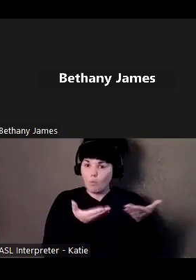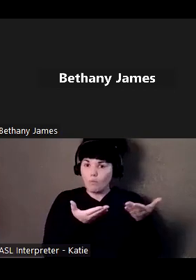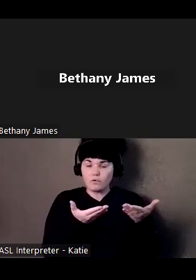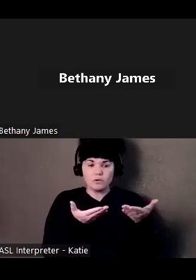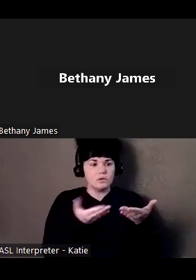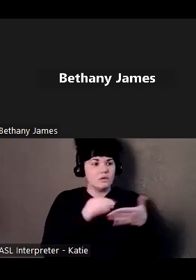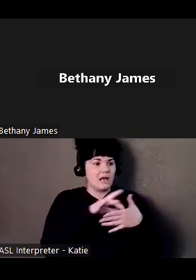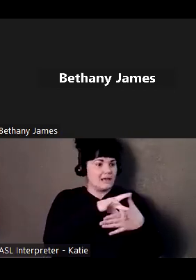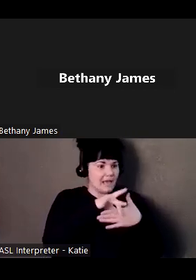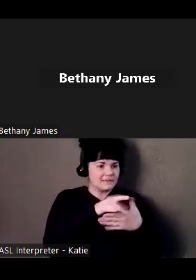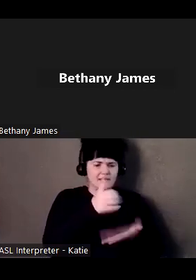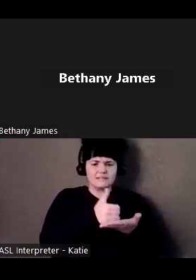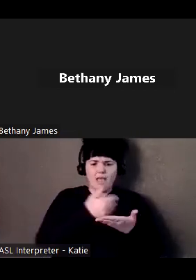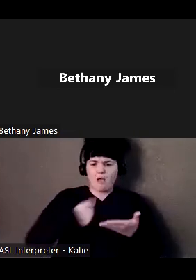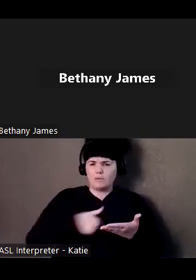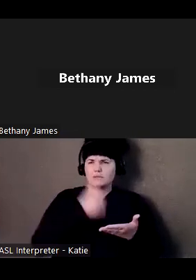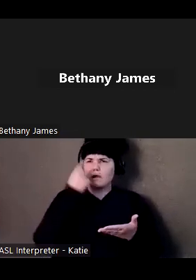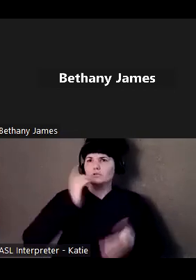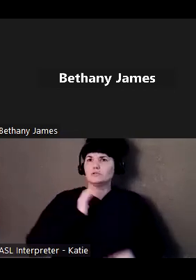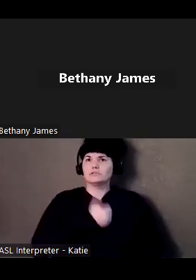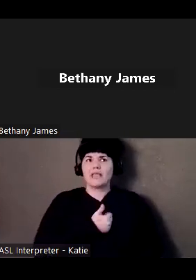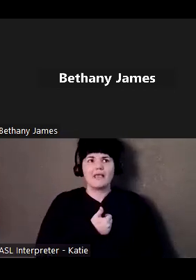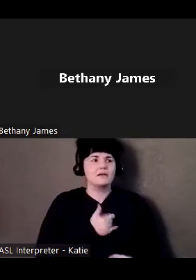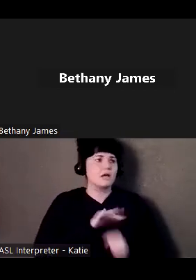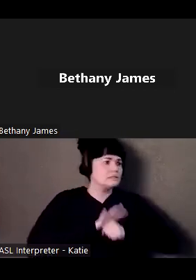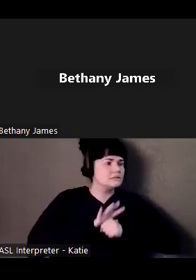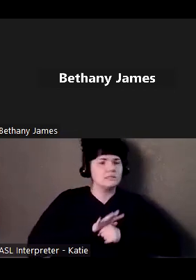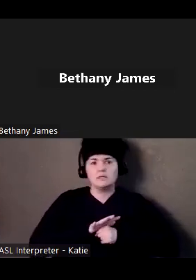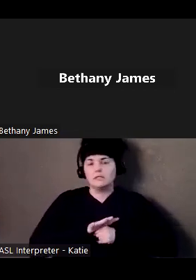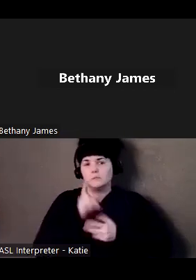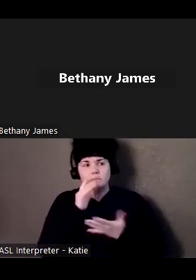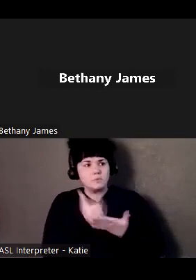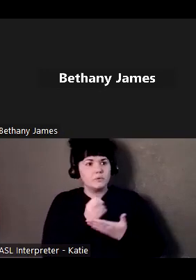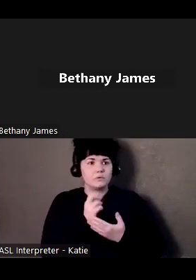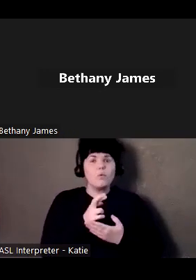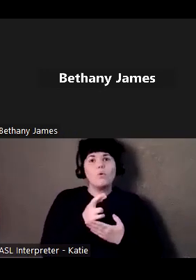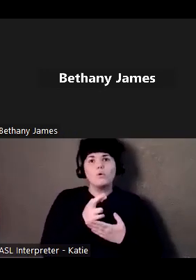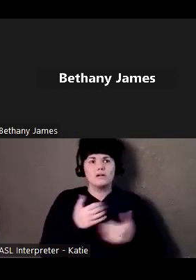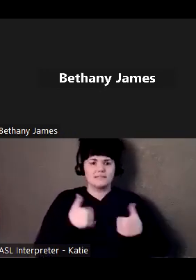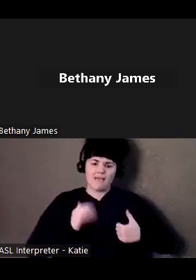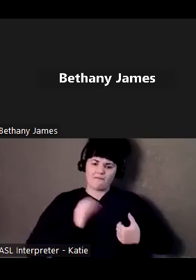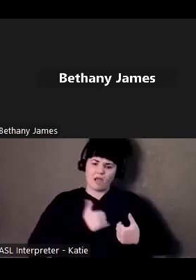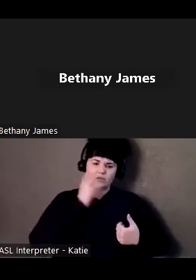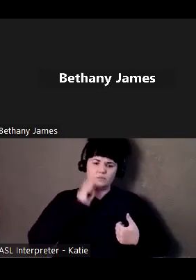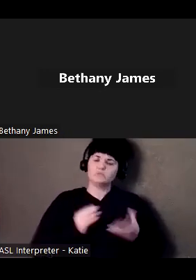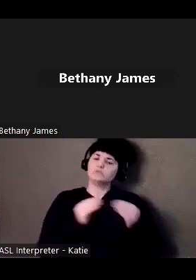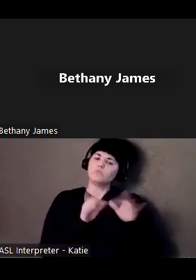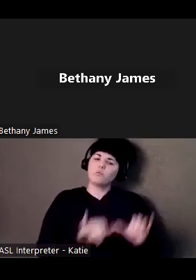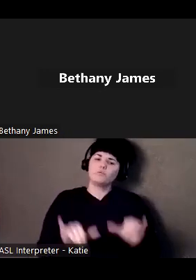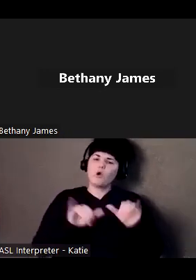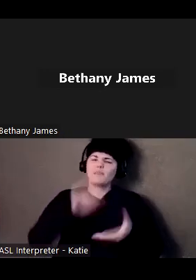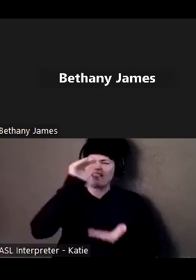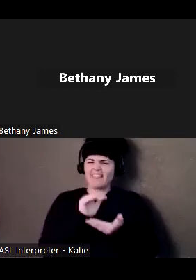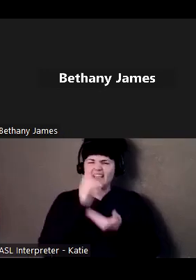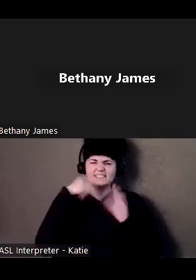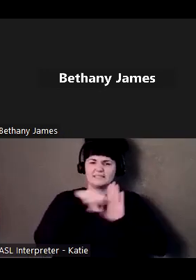or normalize certain experiences and reduce stigma and point the